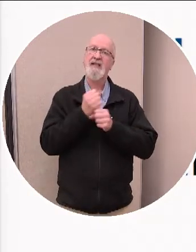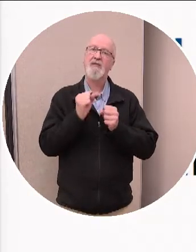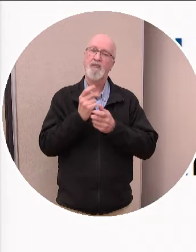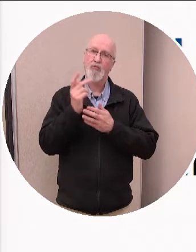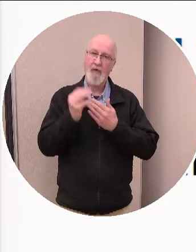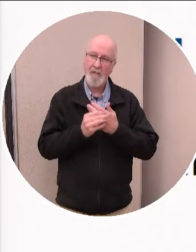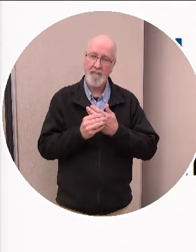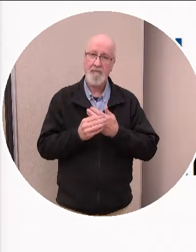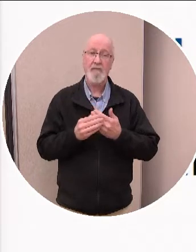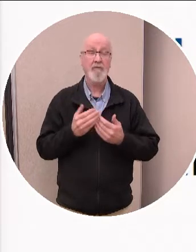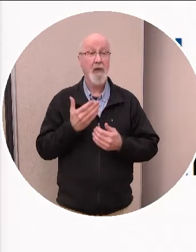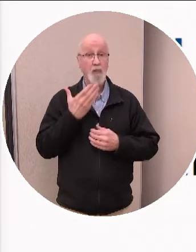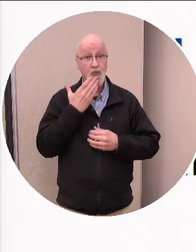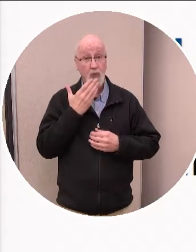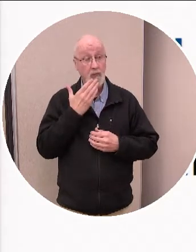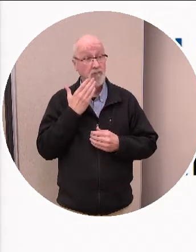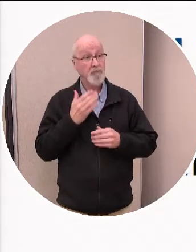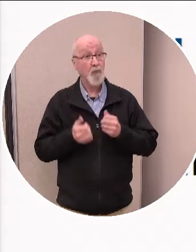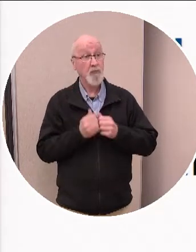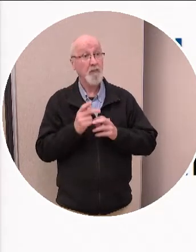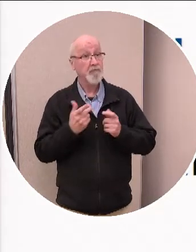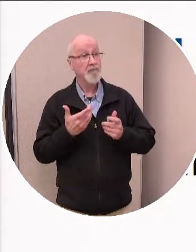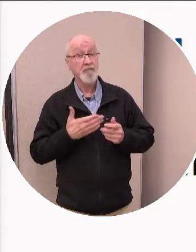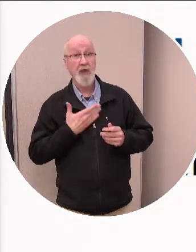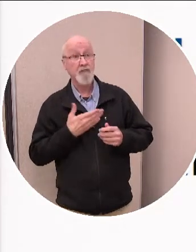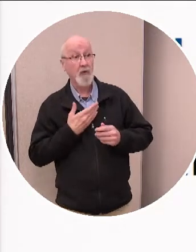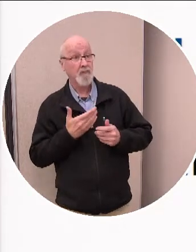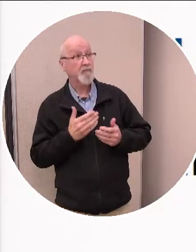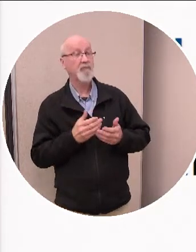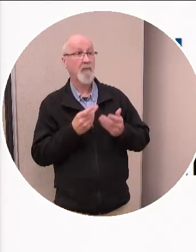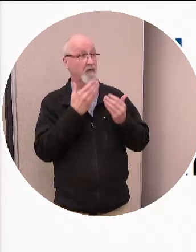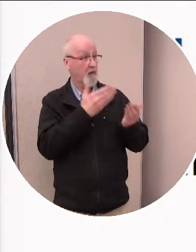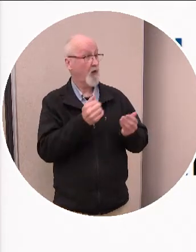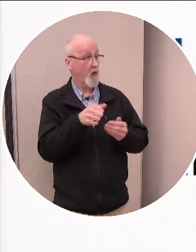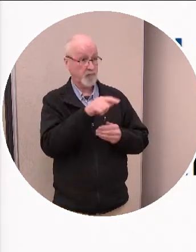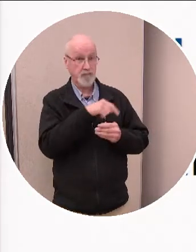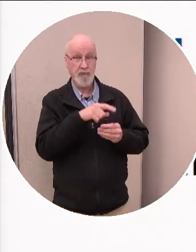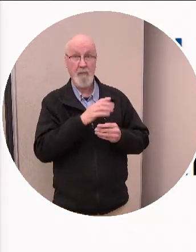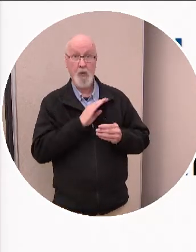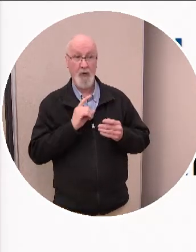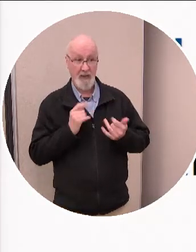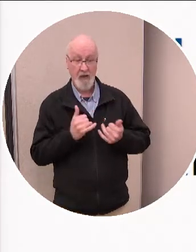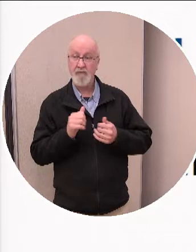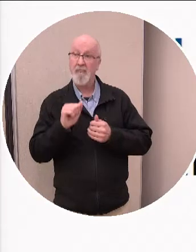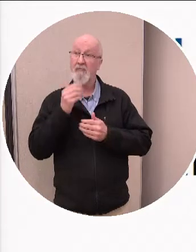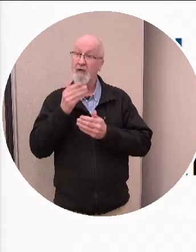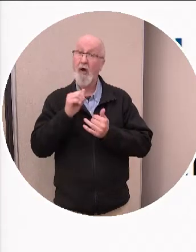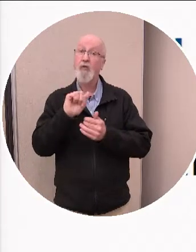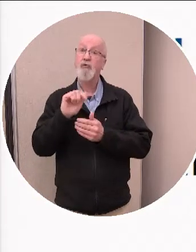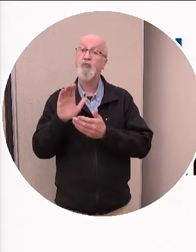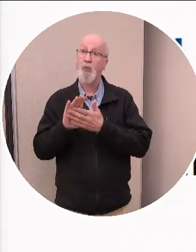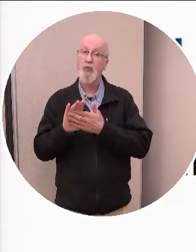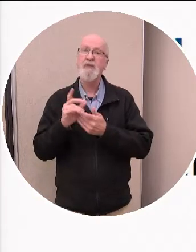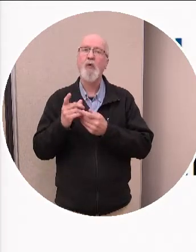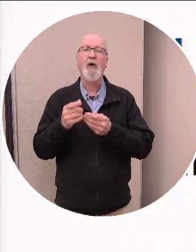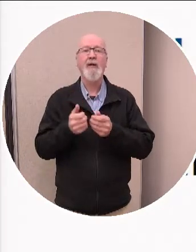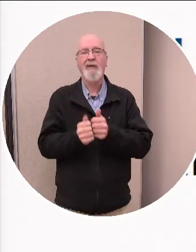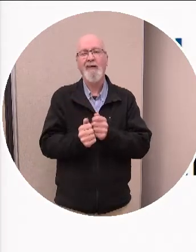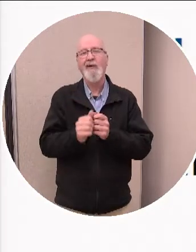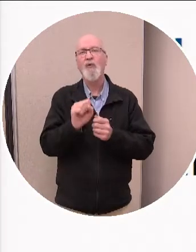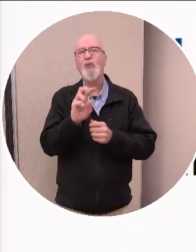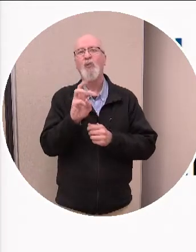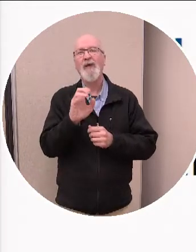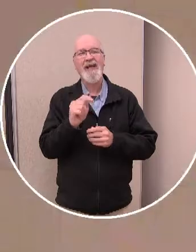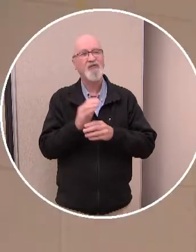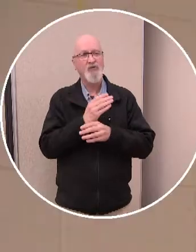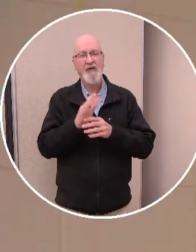and that was well received. We thank all the trustees and all of the schools for tweeting that and sharing that information. I